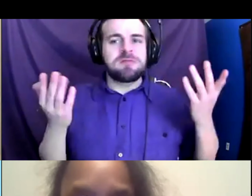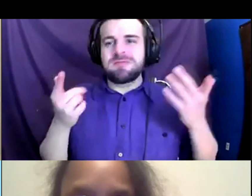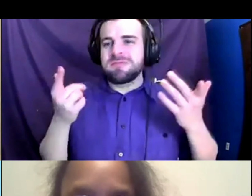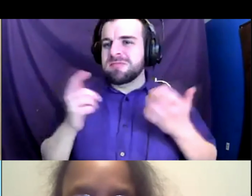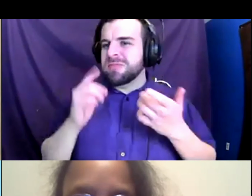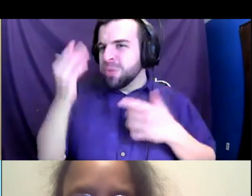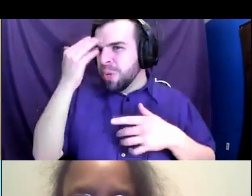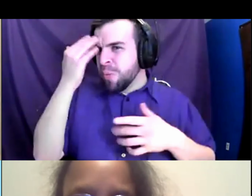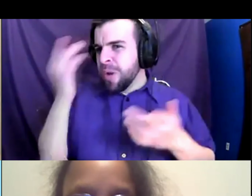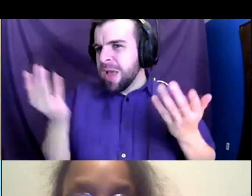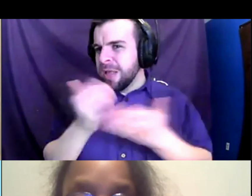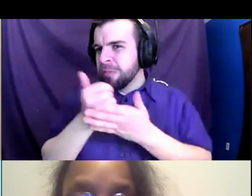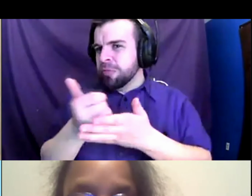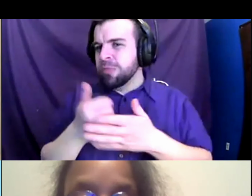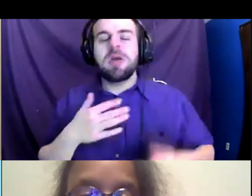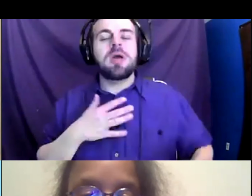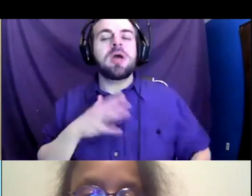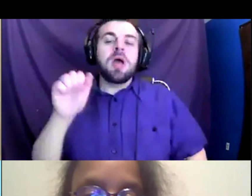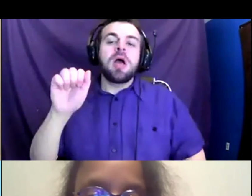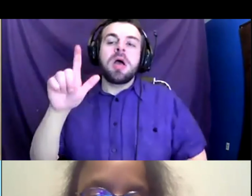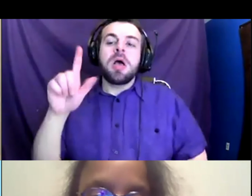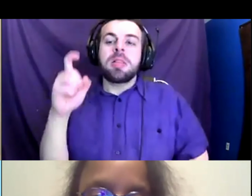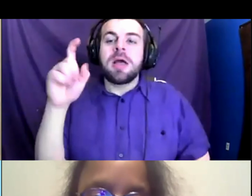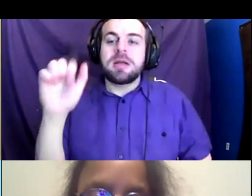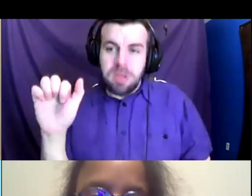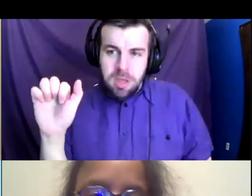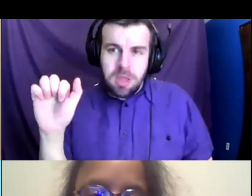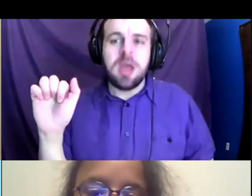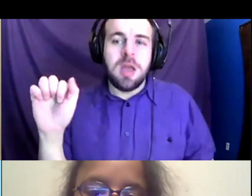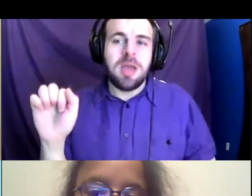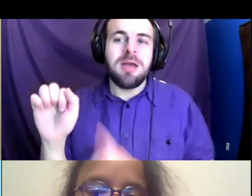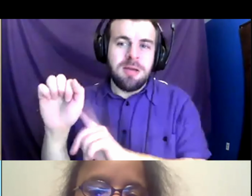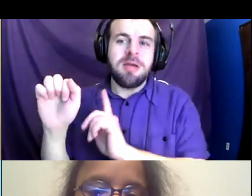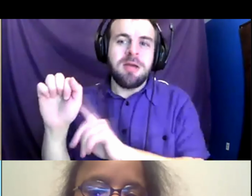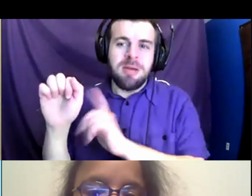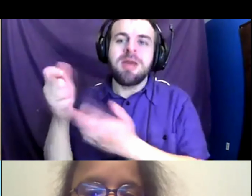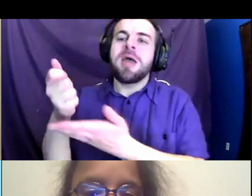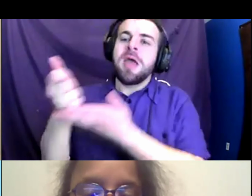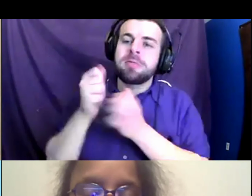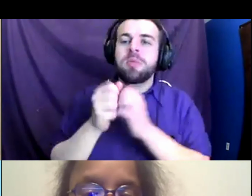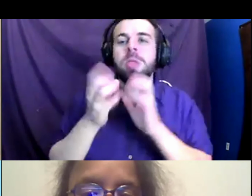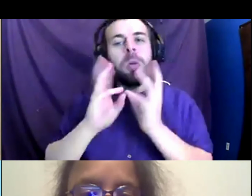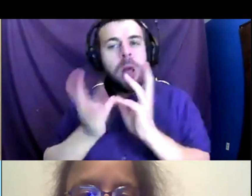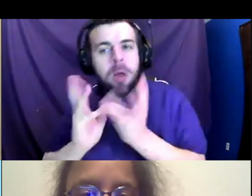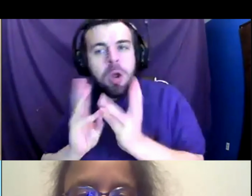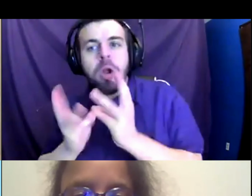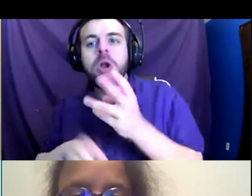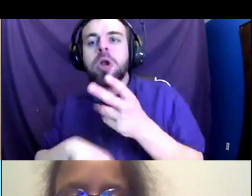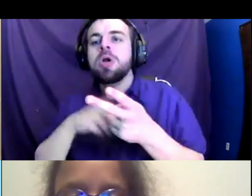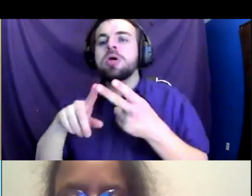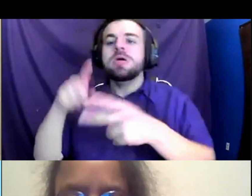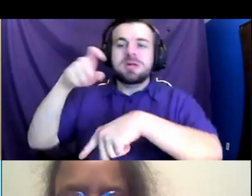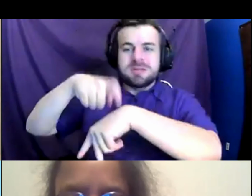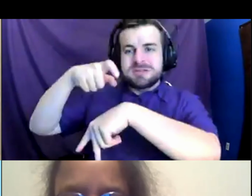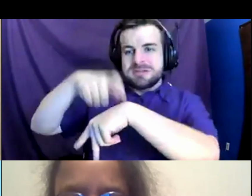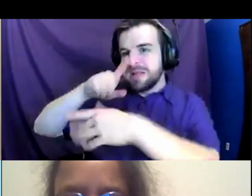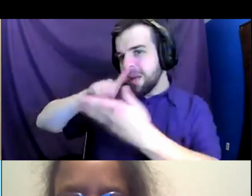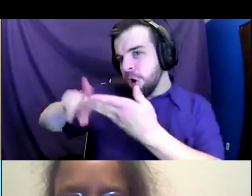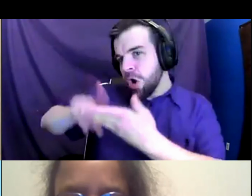it helps me with the weather. It helps me with the timer when I'm